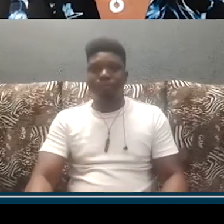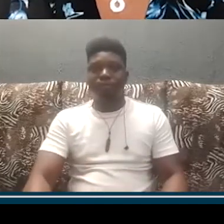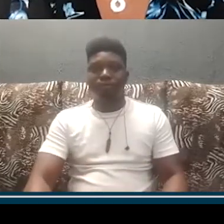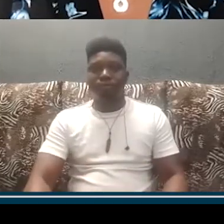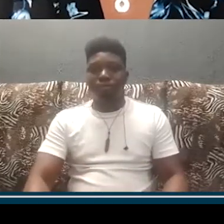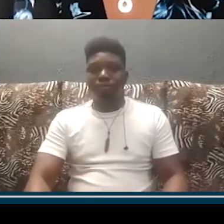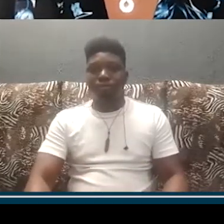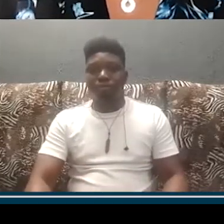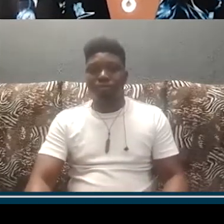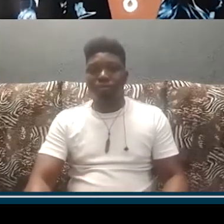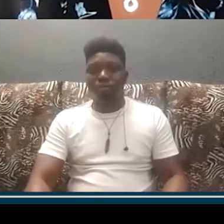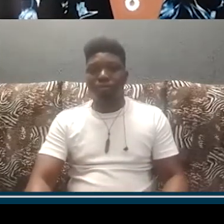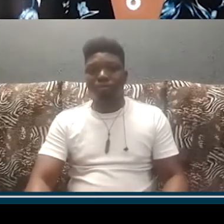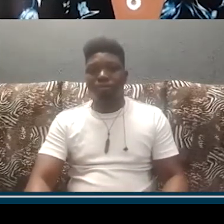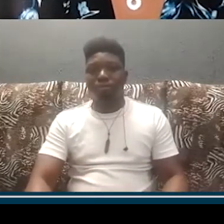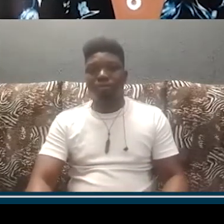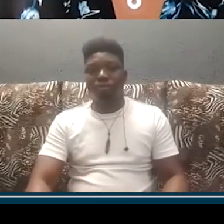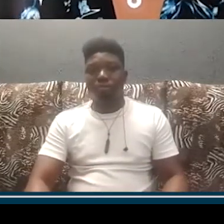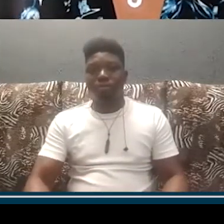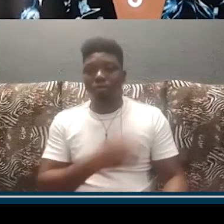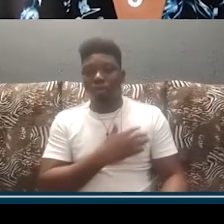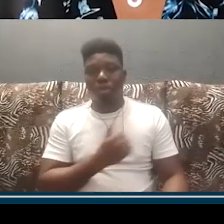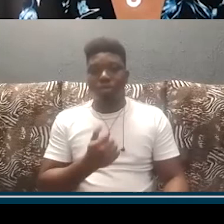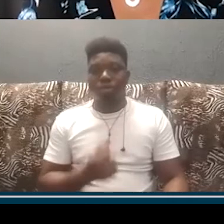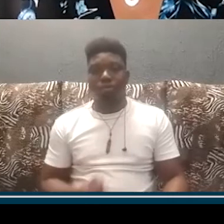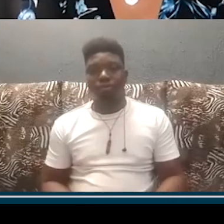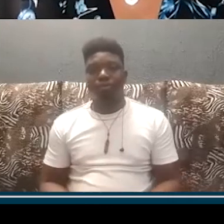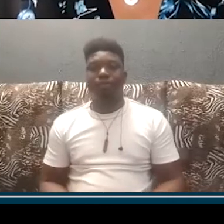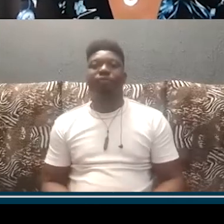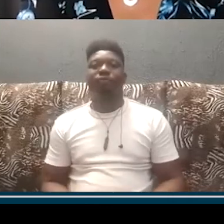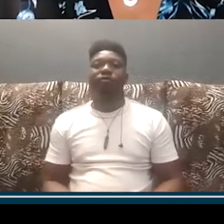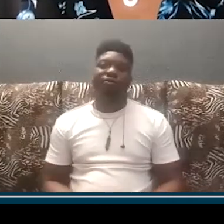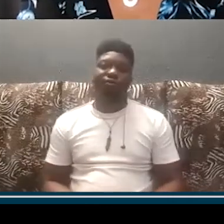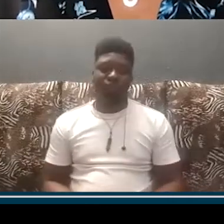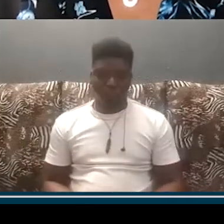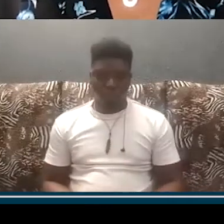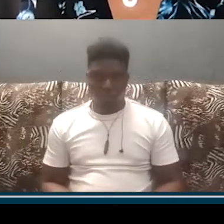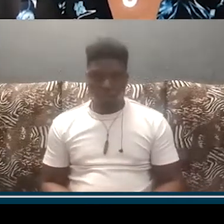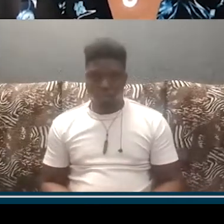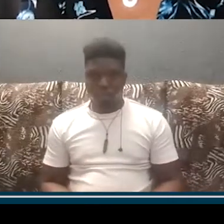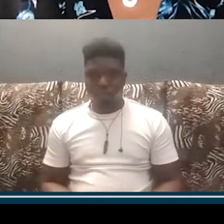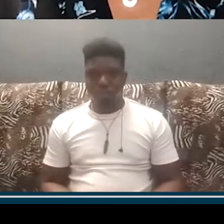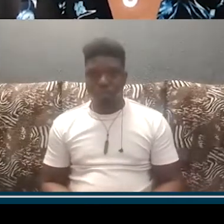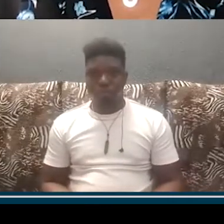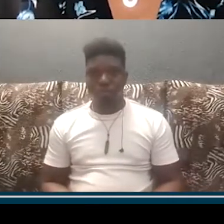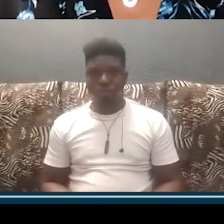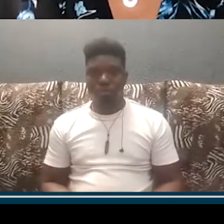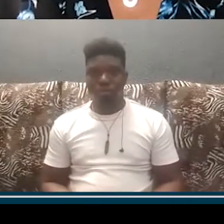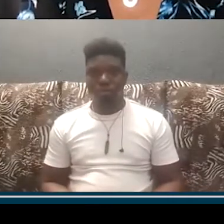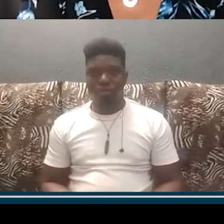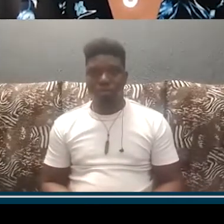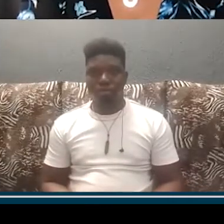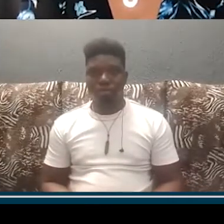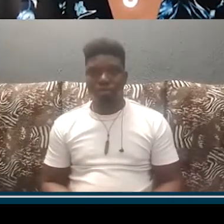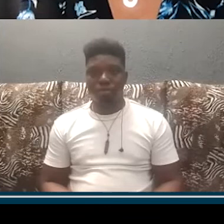comfort and then isn't. Joy, Because, I'm so sorry. I just need you to, because if everybody on the call